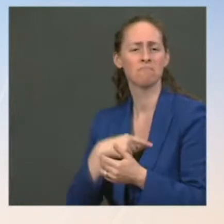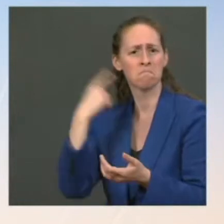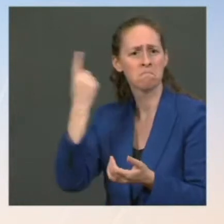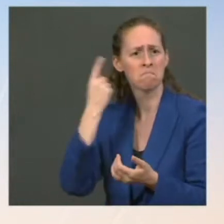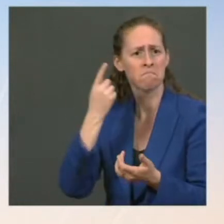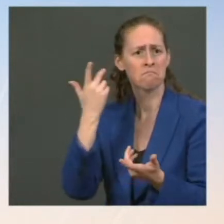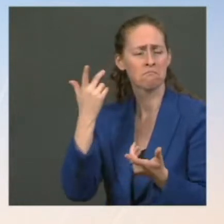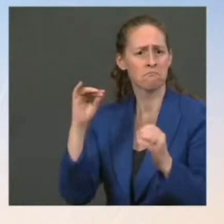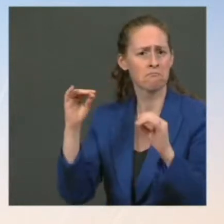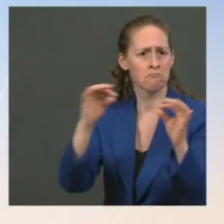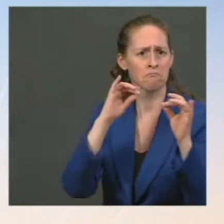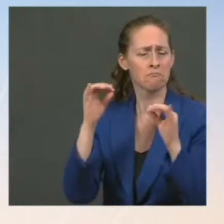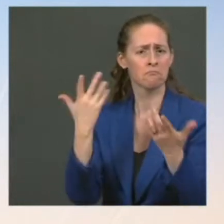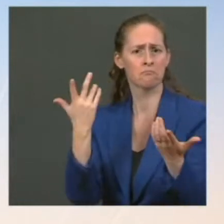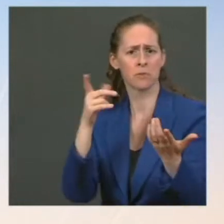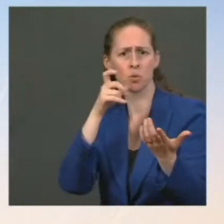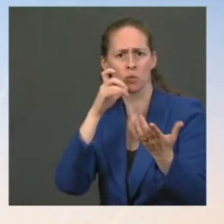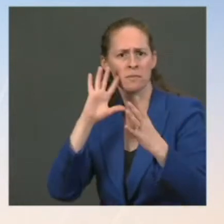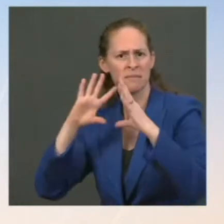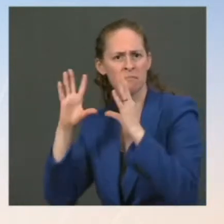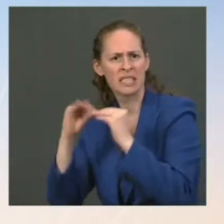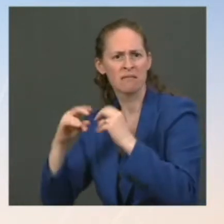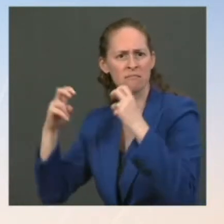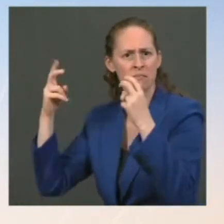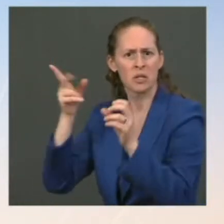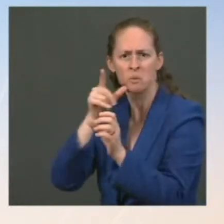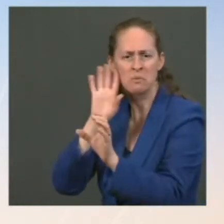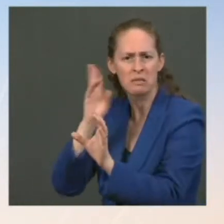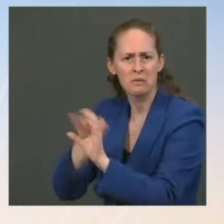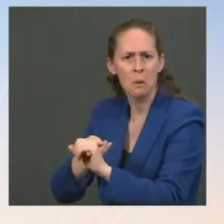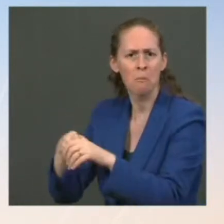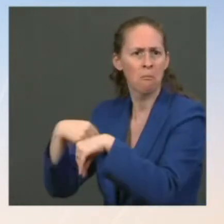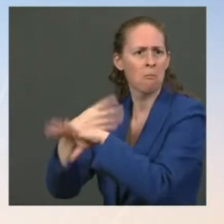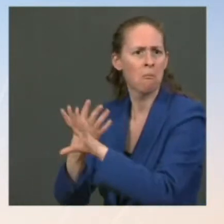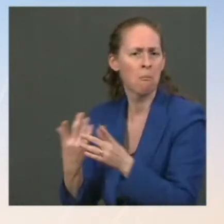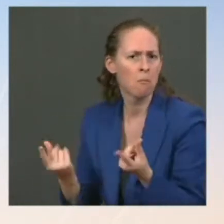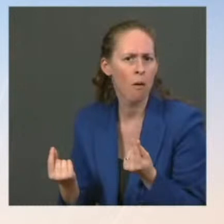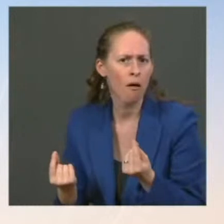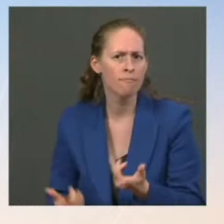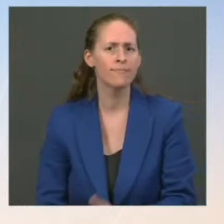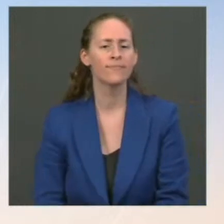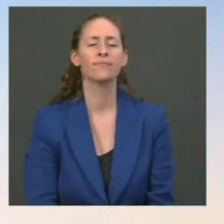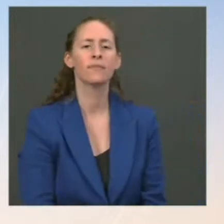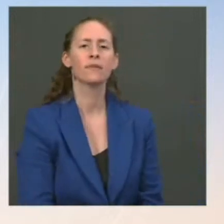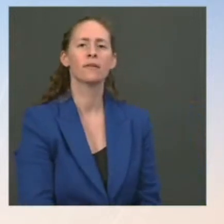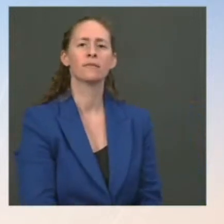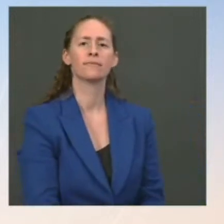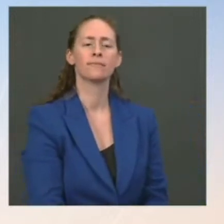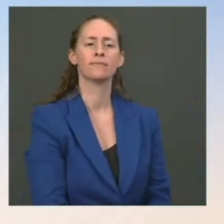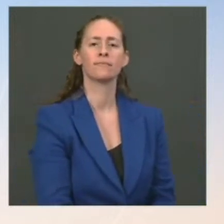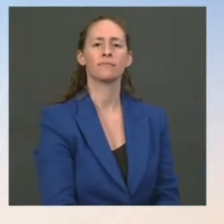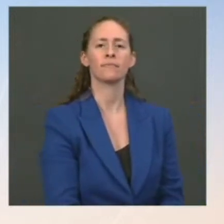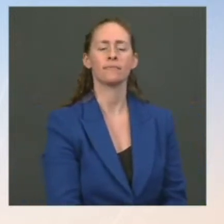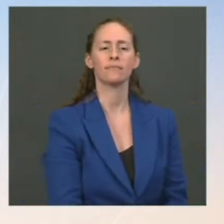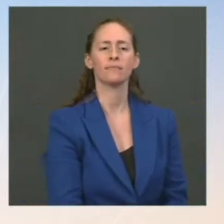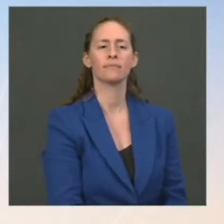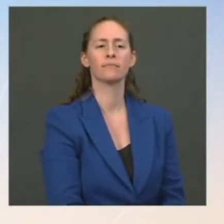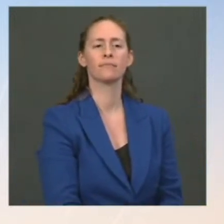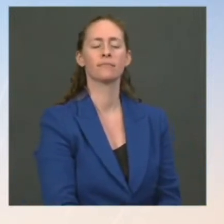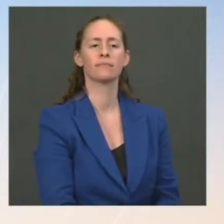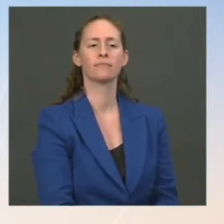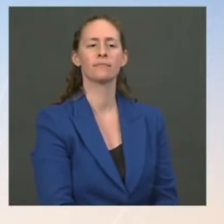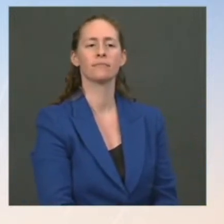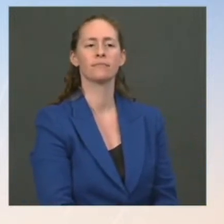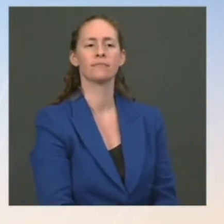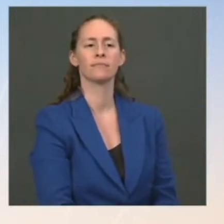will be in person or on the phone? Sure, understand your interest. Let me just tell you that One, we all ate our Wheaties this morning. I expect that's going to be